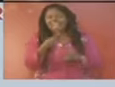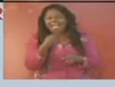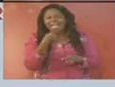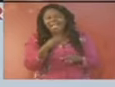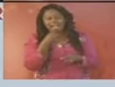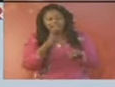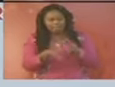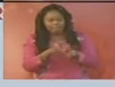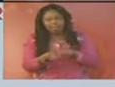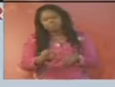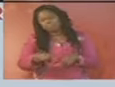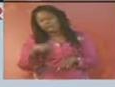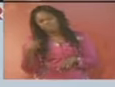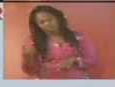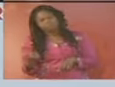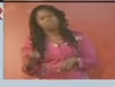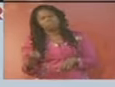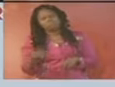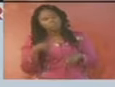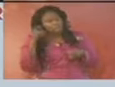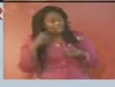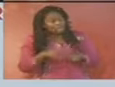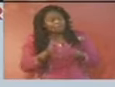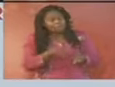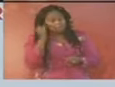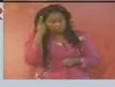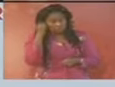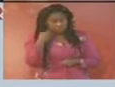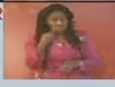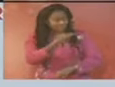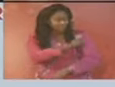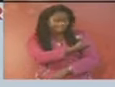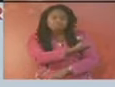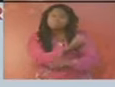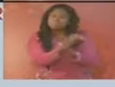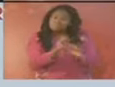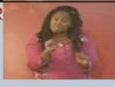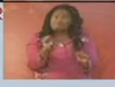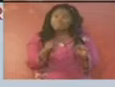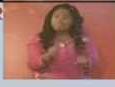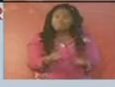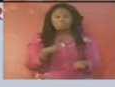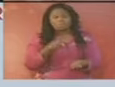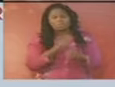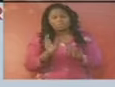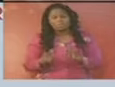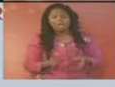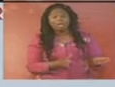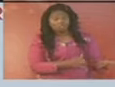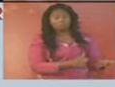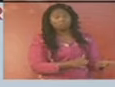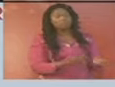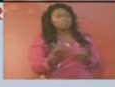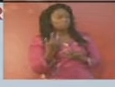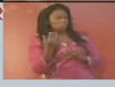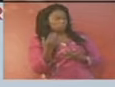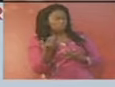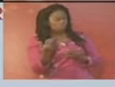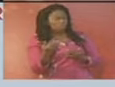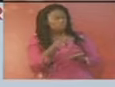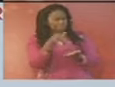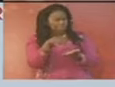media. So look out for that. We have been planning for it, and we will roll it out in the middle to late January,